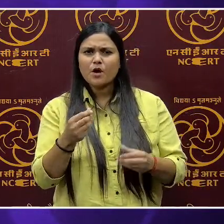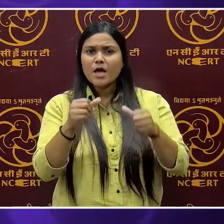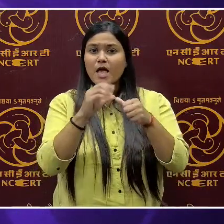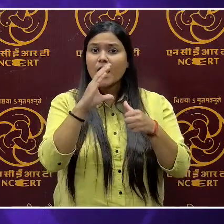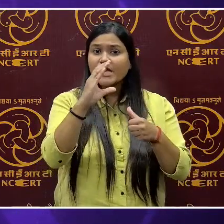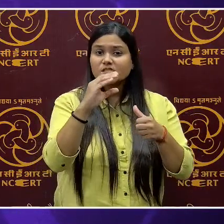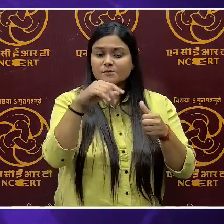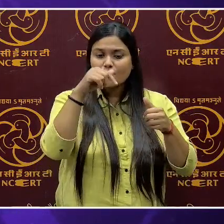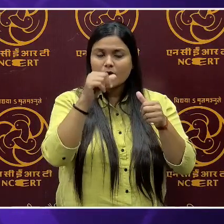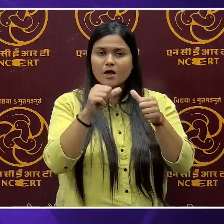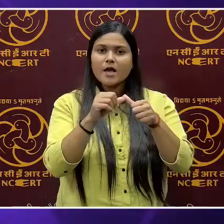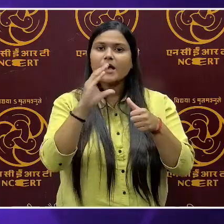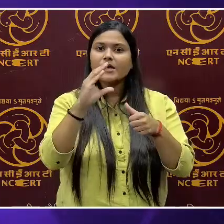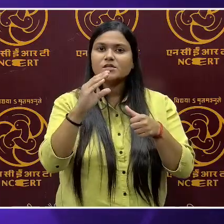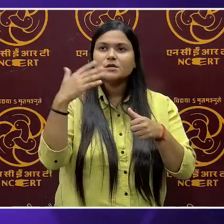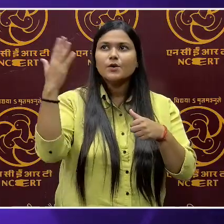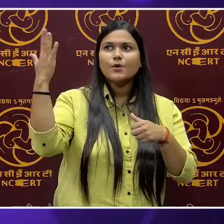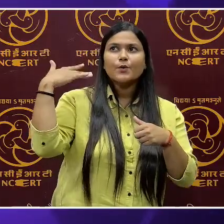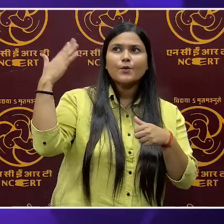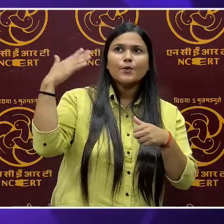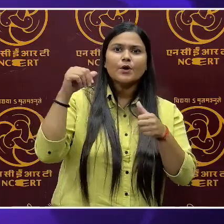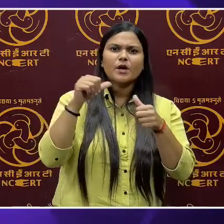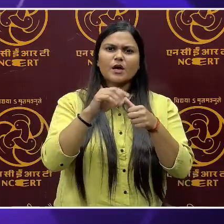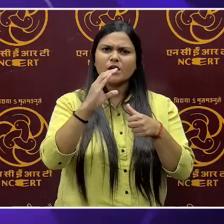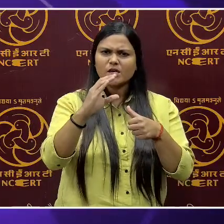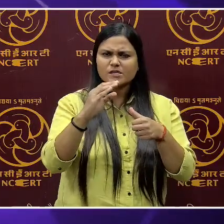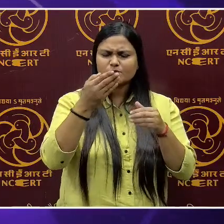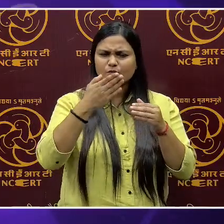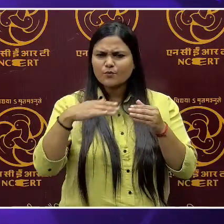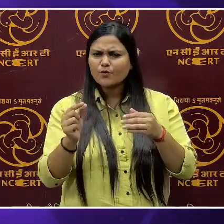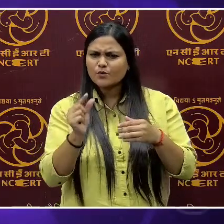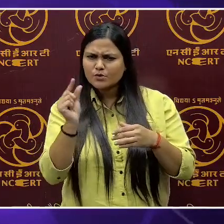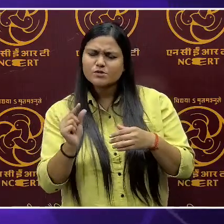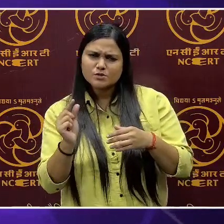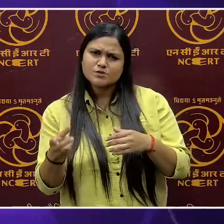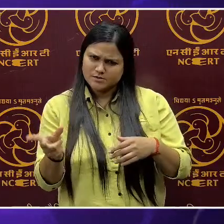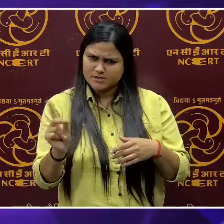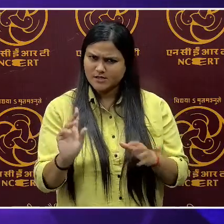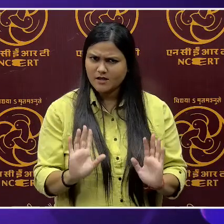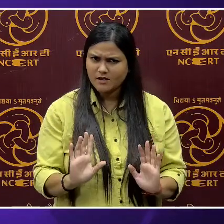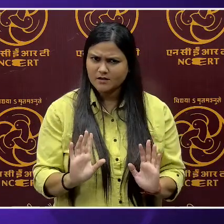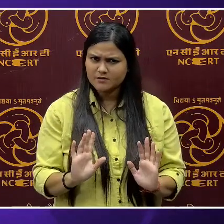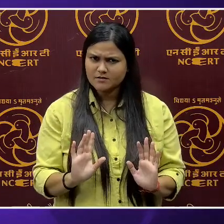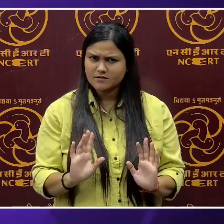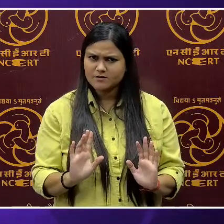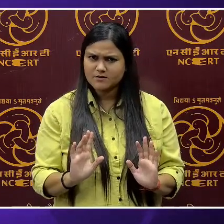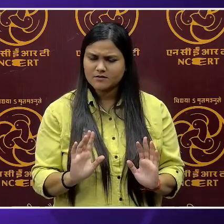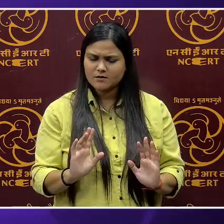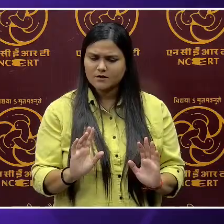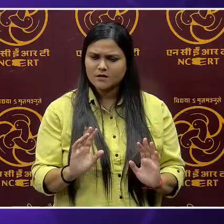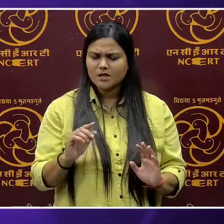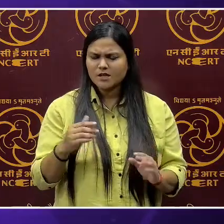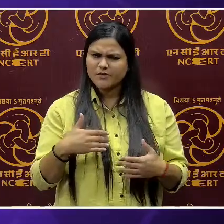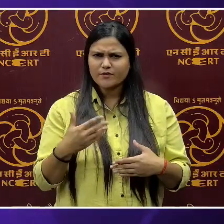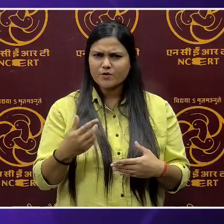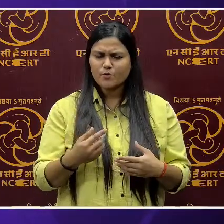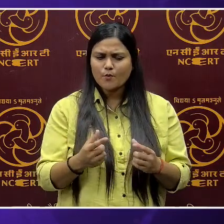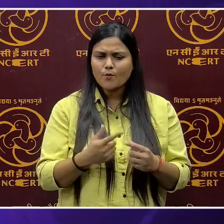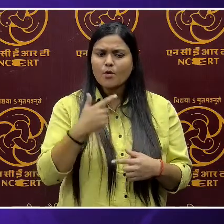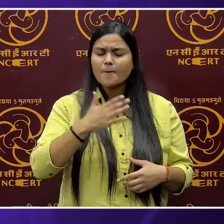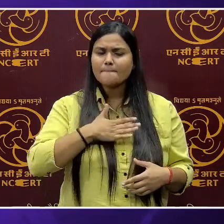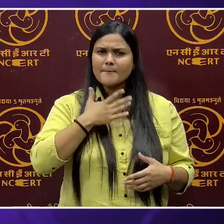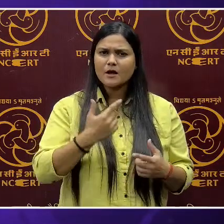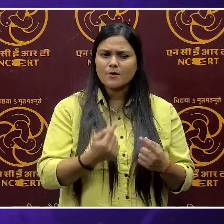but some say that it's chemically inclined. So can we use it to water our plants? Yes,